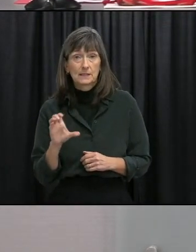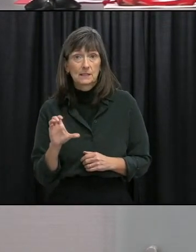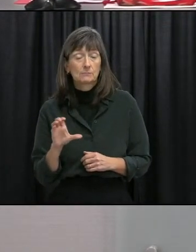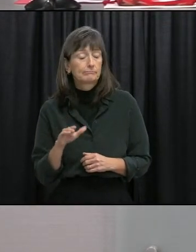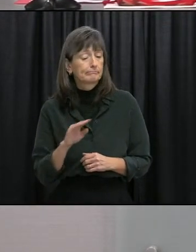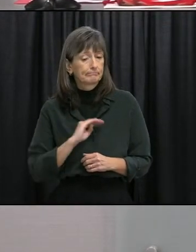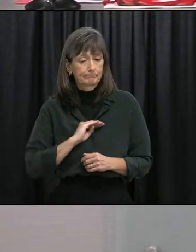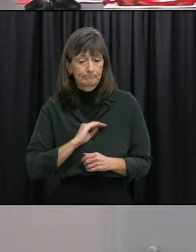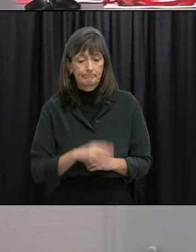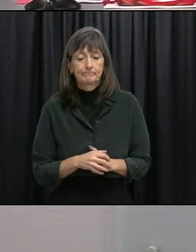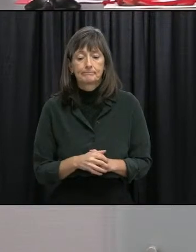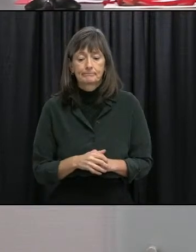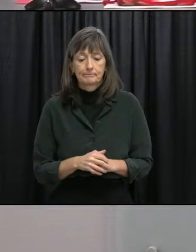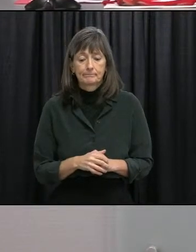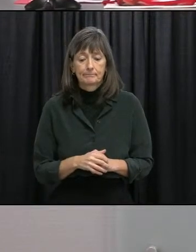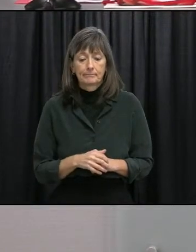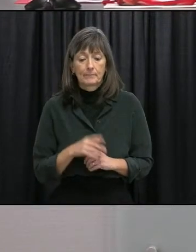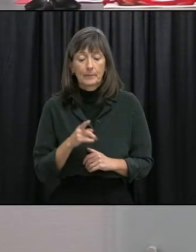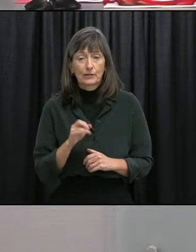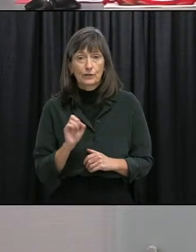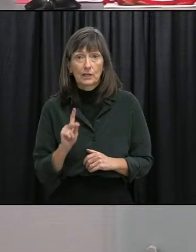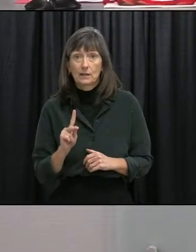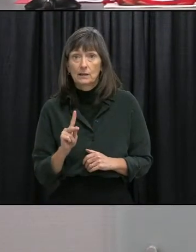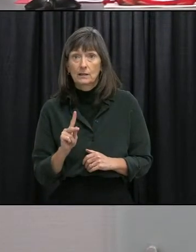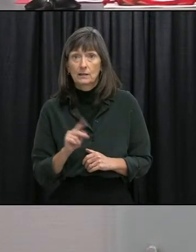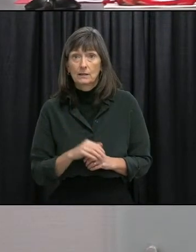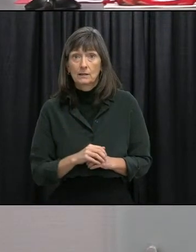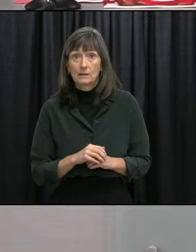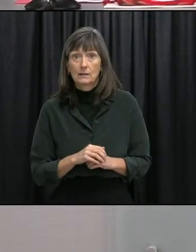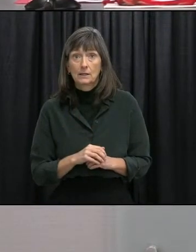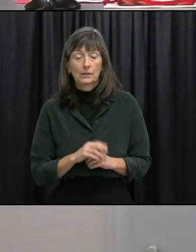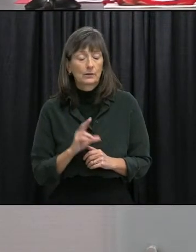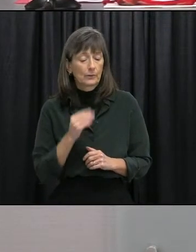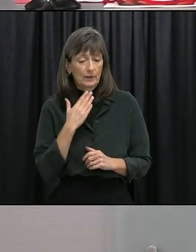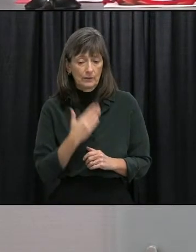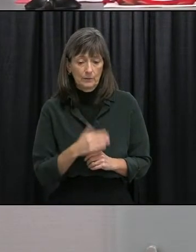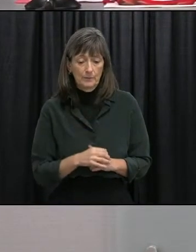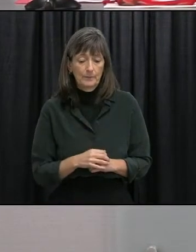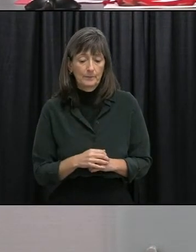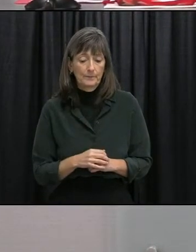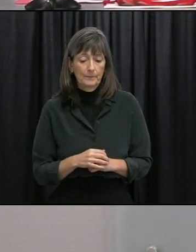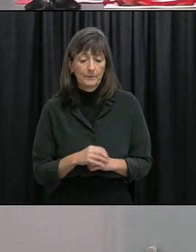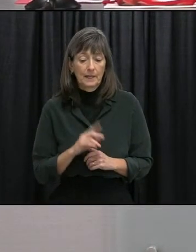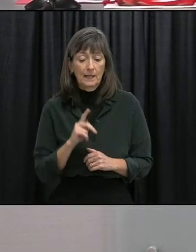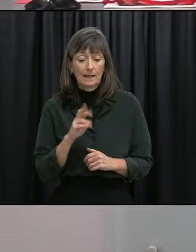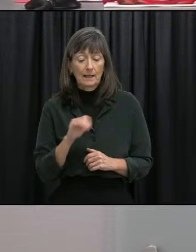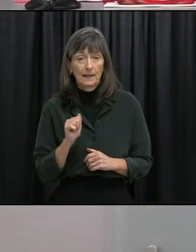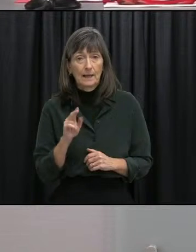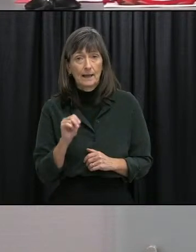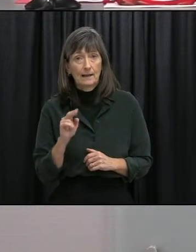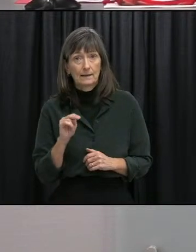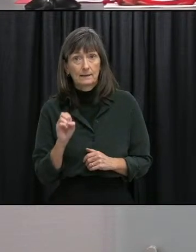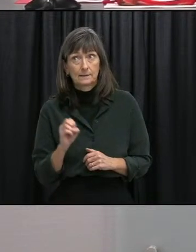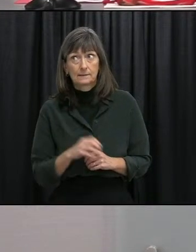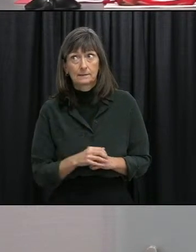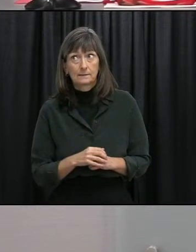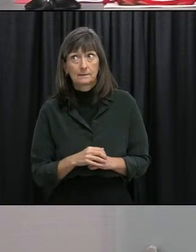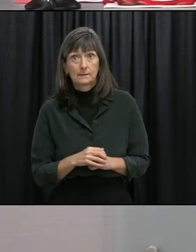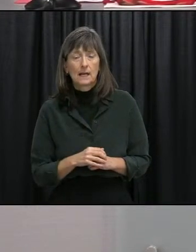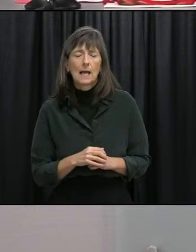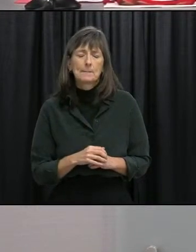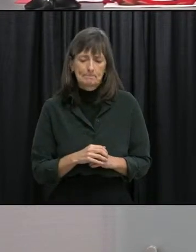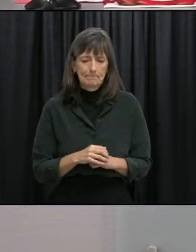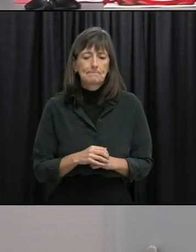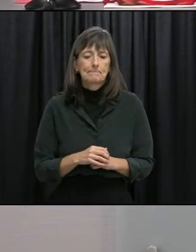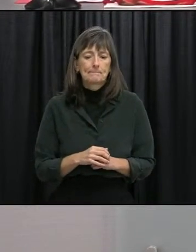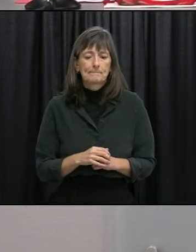I'm good, thanks. Patrick Butler, No, thank you. Kellyanne Roberts. I'm just